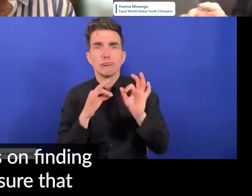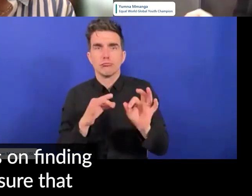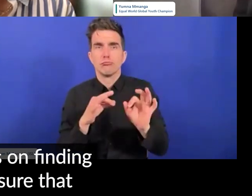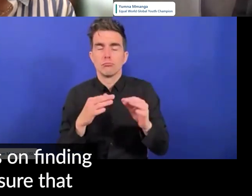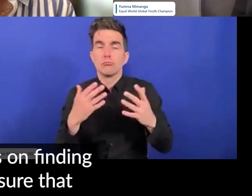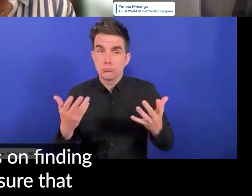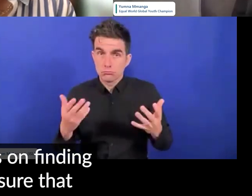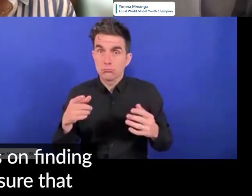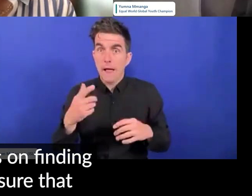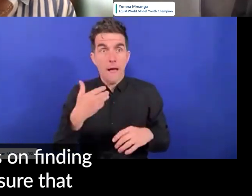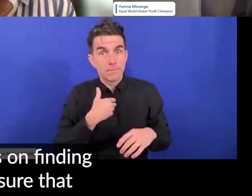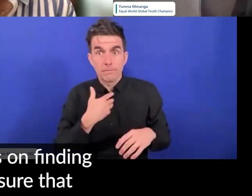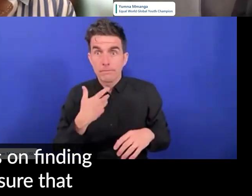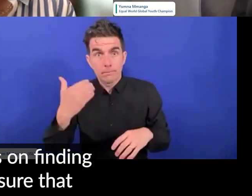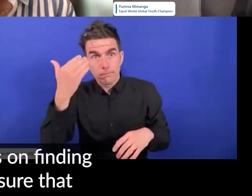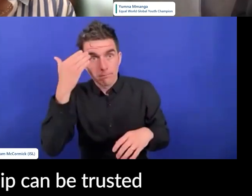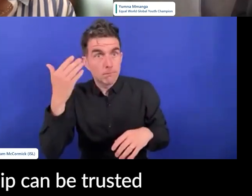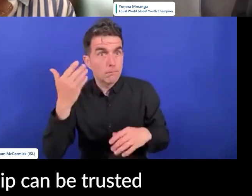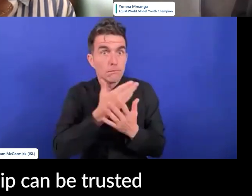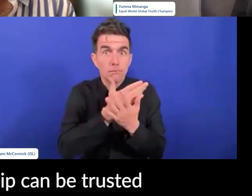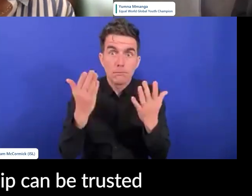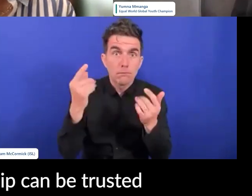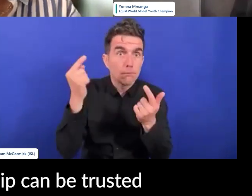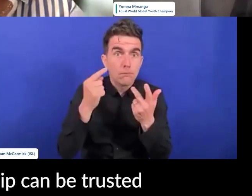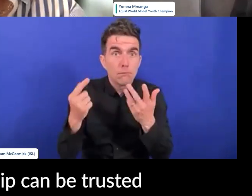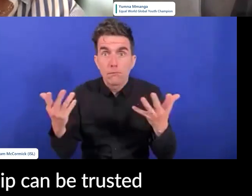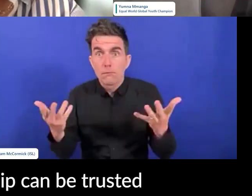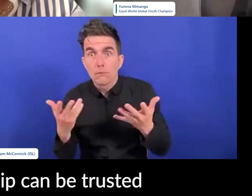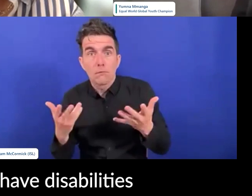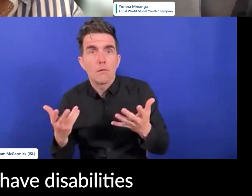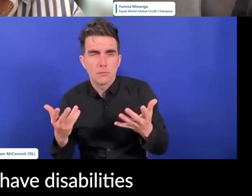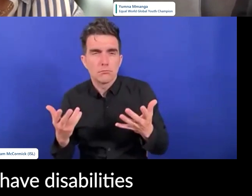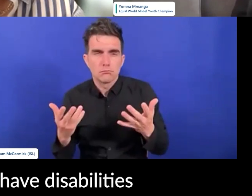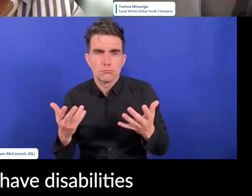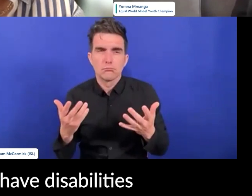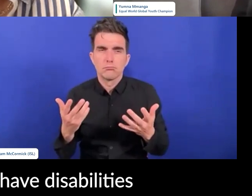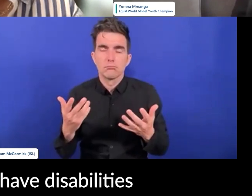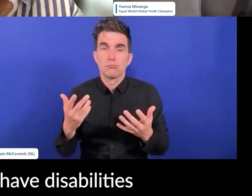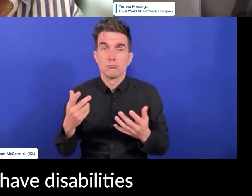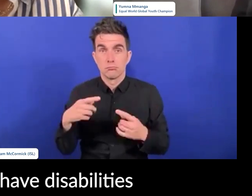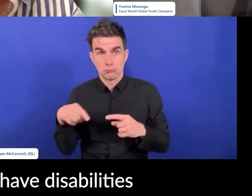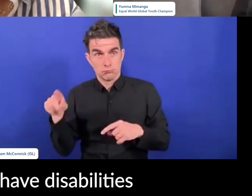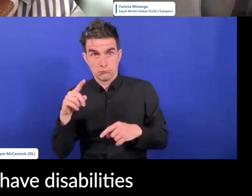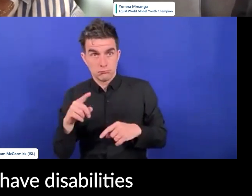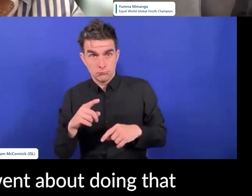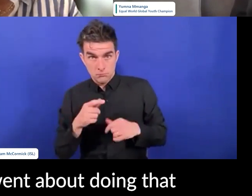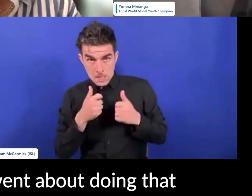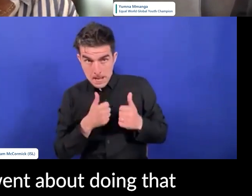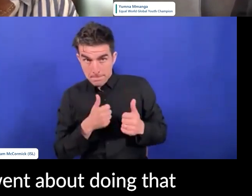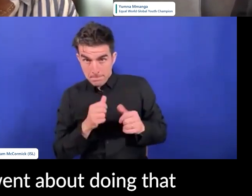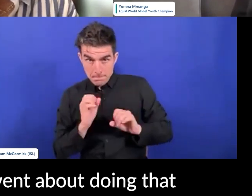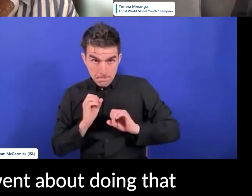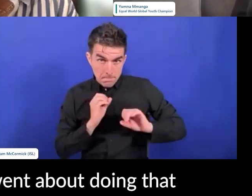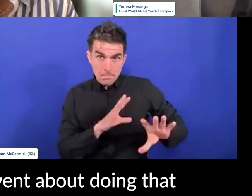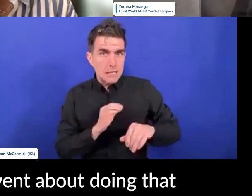finding ways to ensure that the school leadership can be trusted with children that have disabilities. And the ways